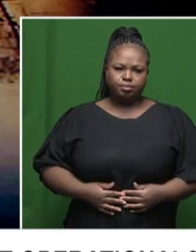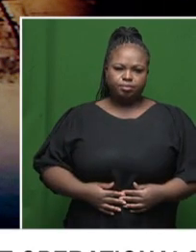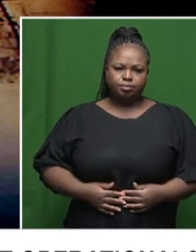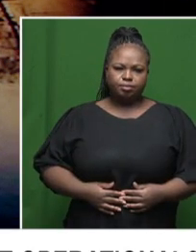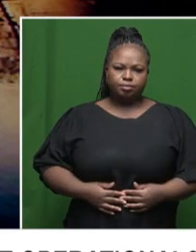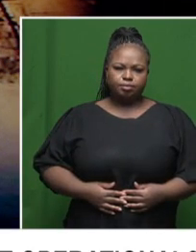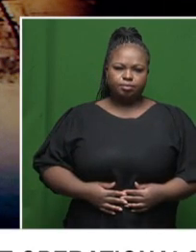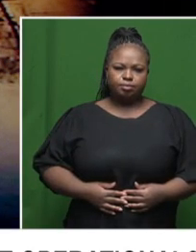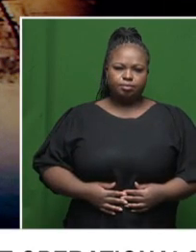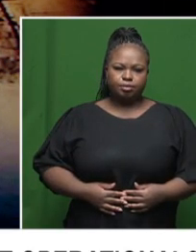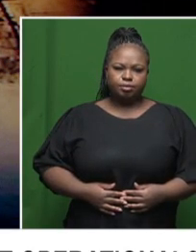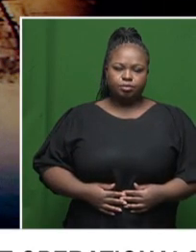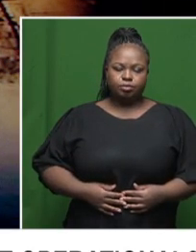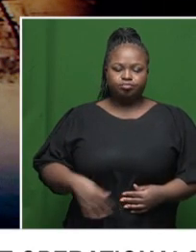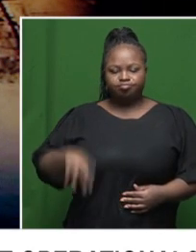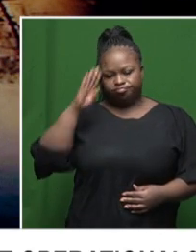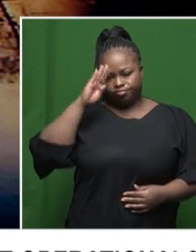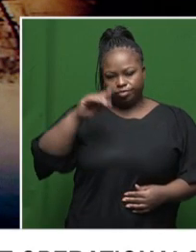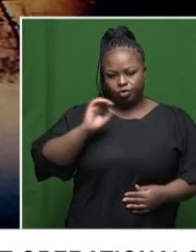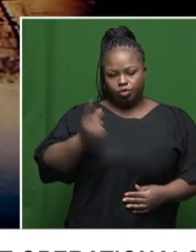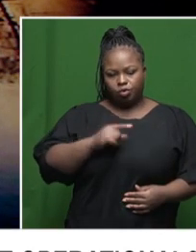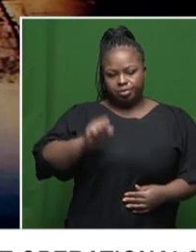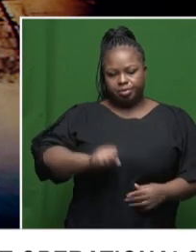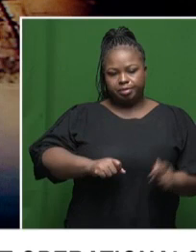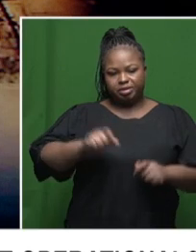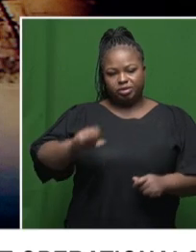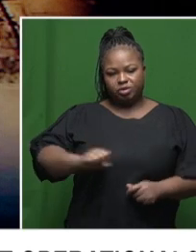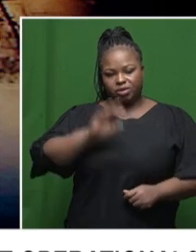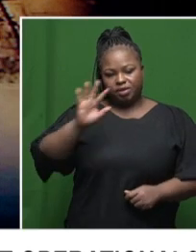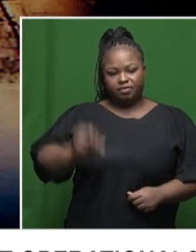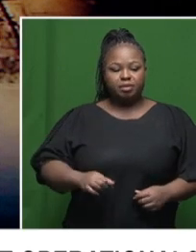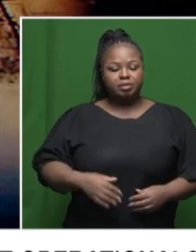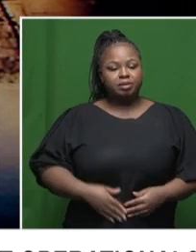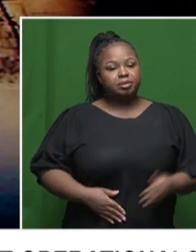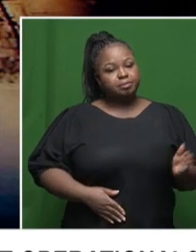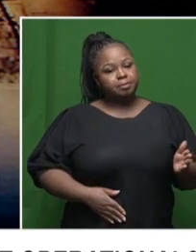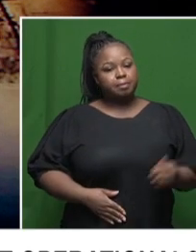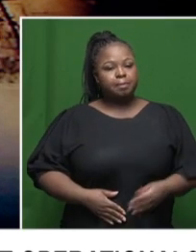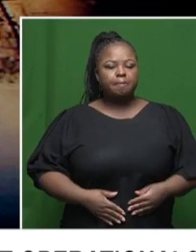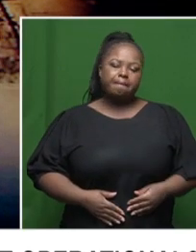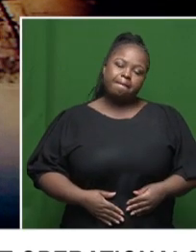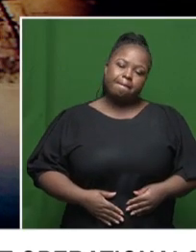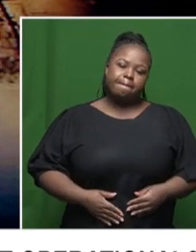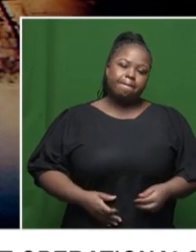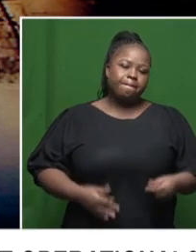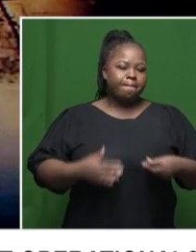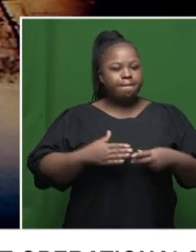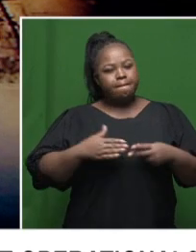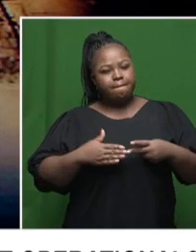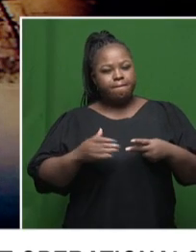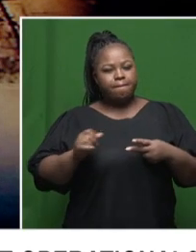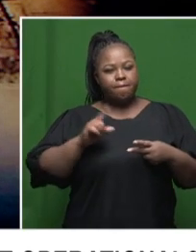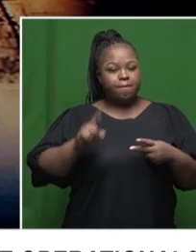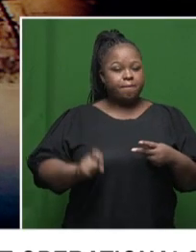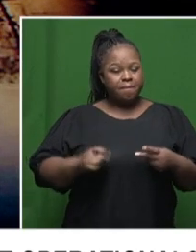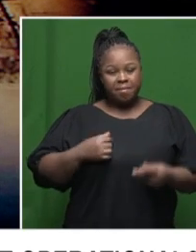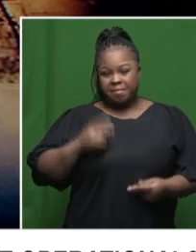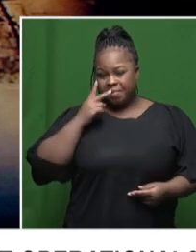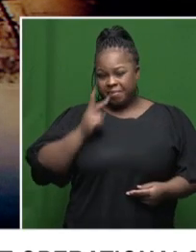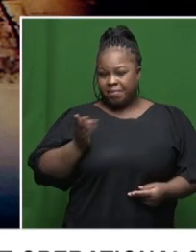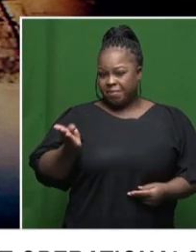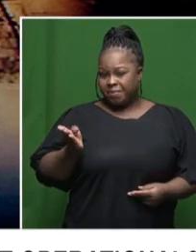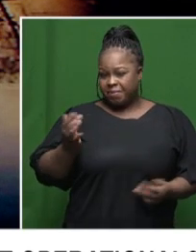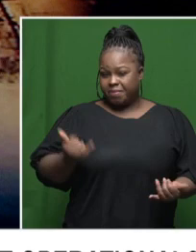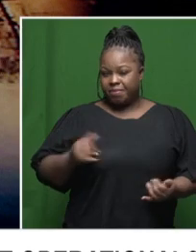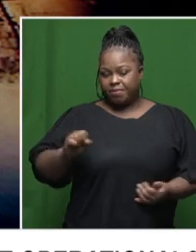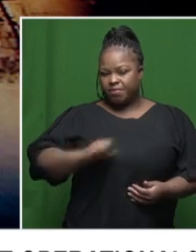and South African. So, Foster, before we get into the conversation about this vaccination plant, just 1 or 2 questions with regard to the numbers that we're seeing here